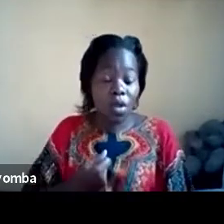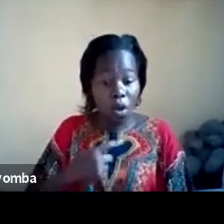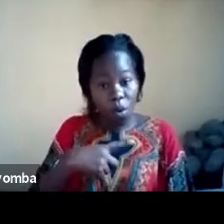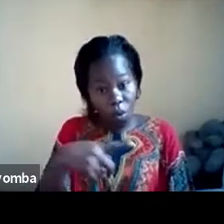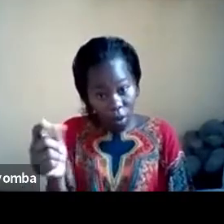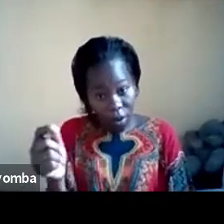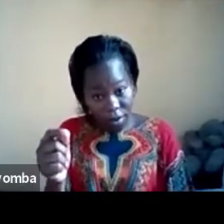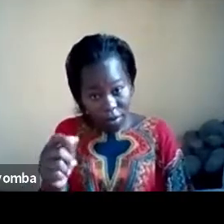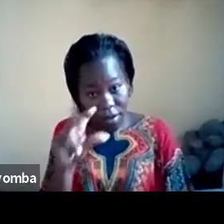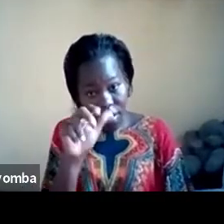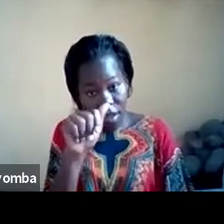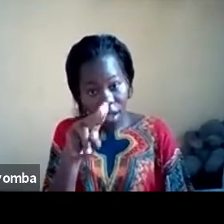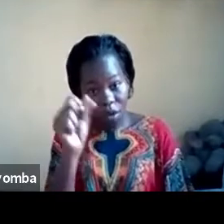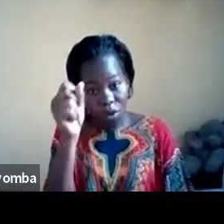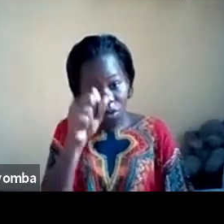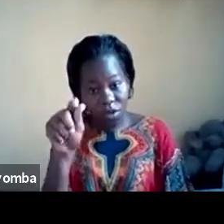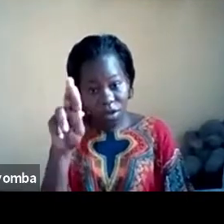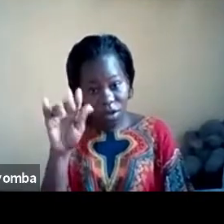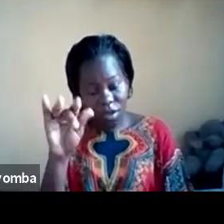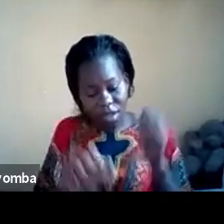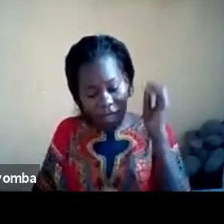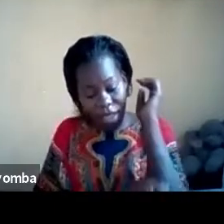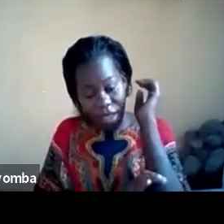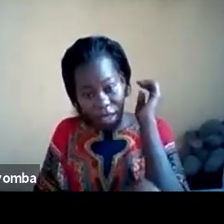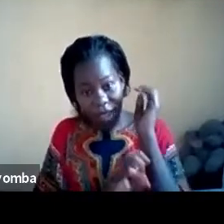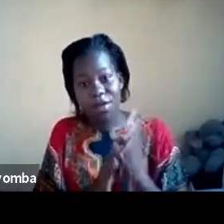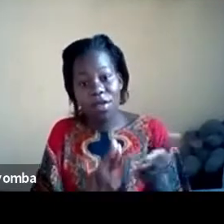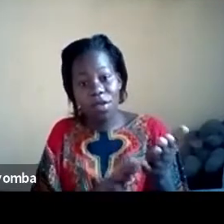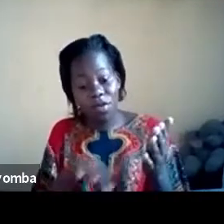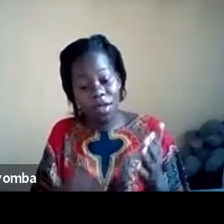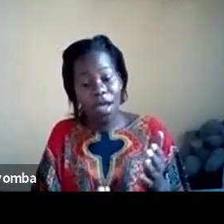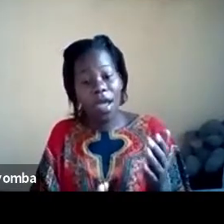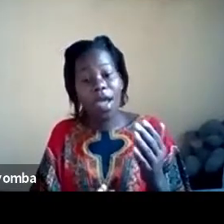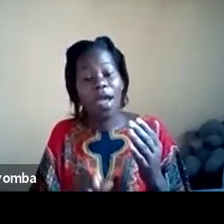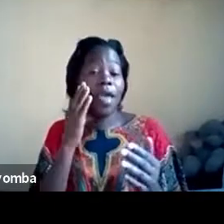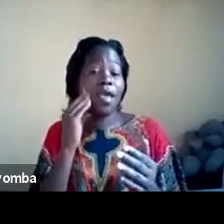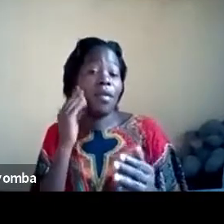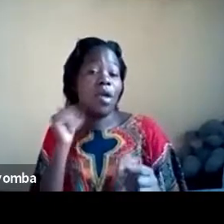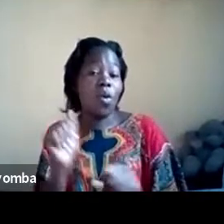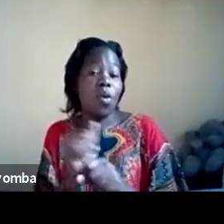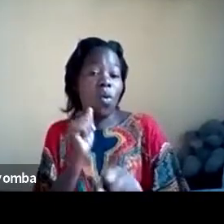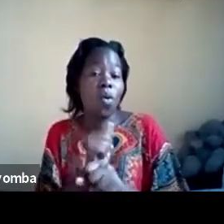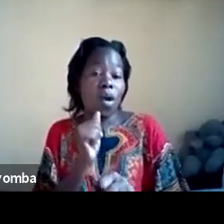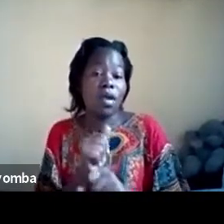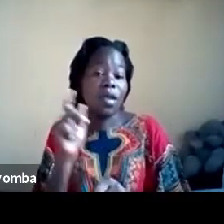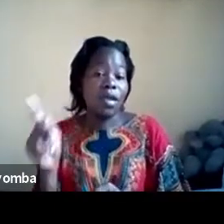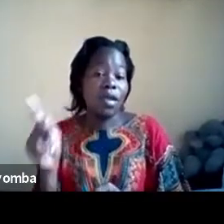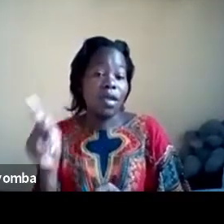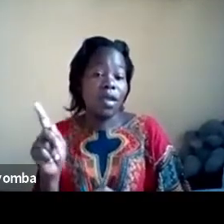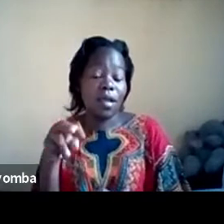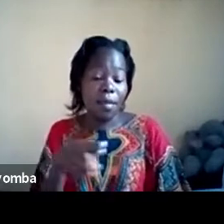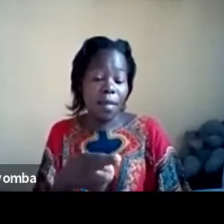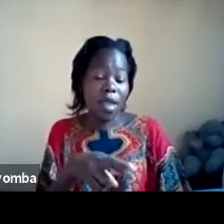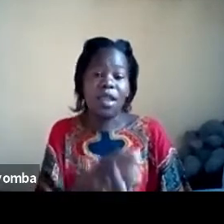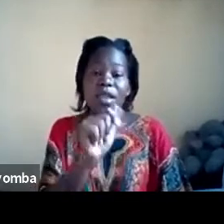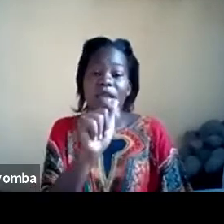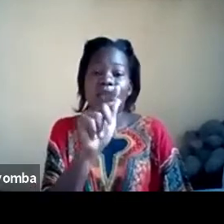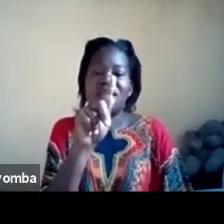Australia using her experience working with artisanal miners, and she's excelling. She's the